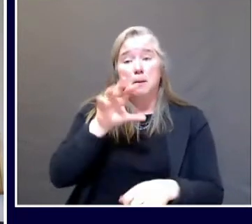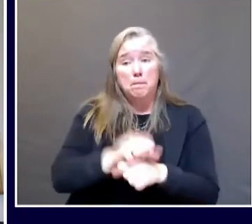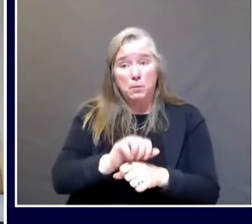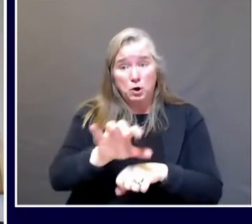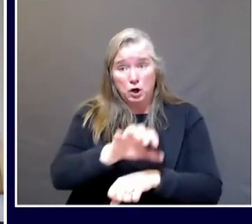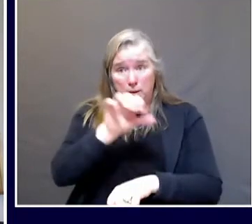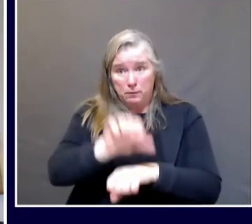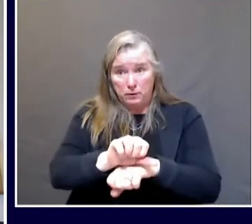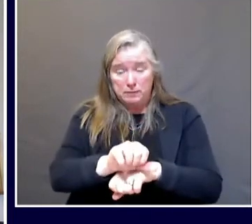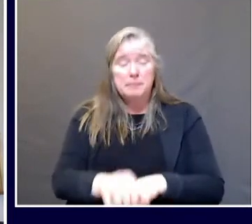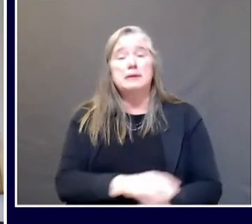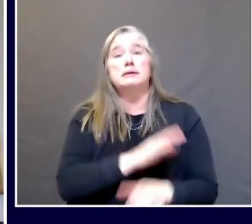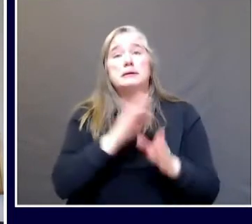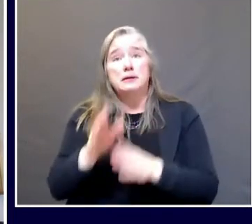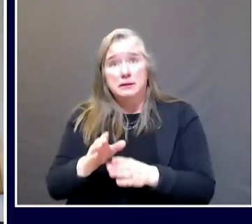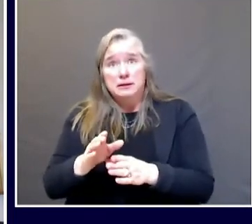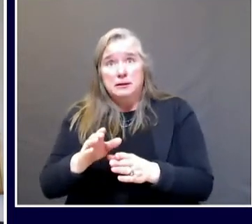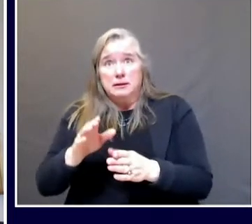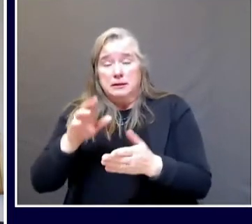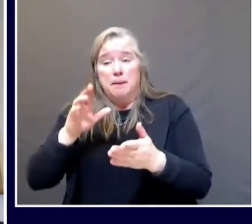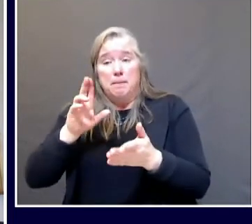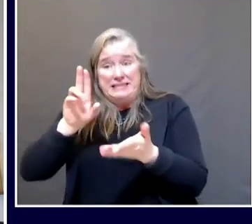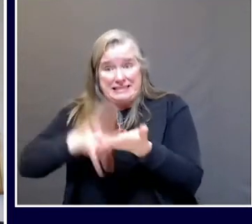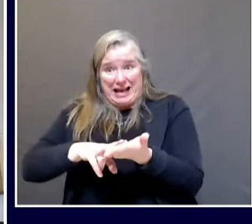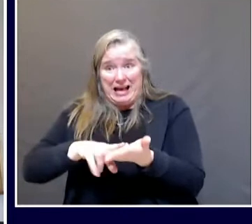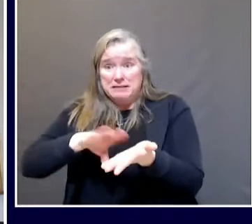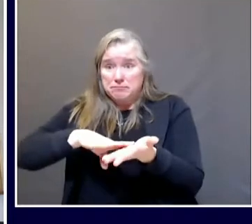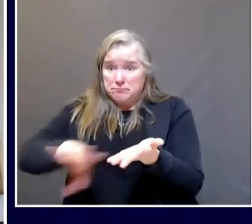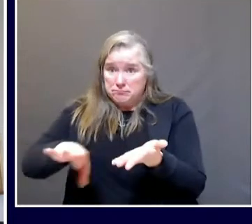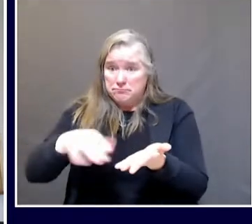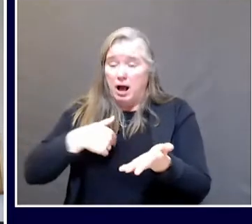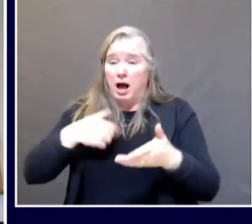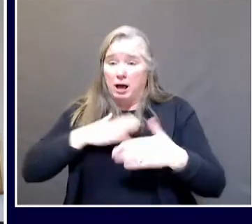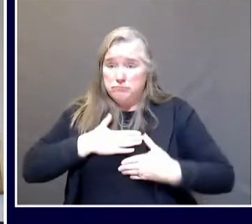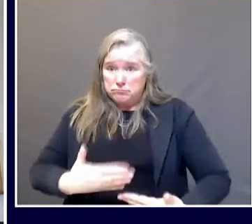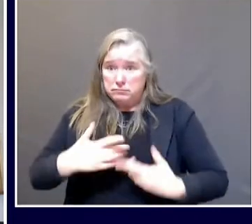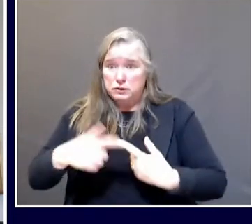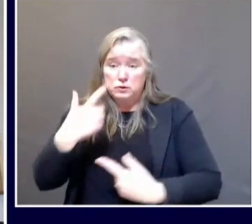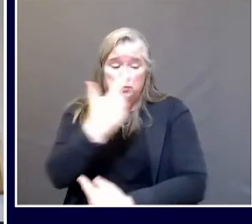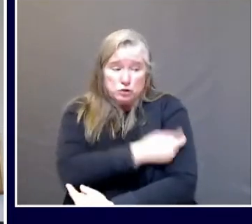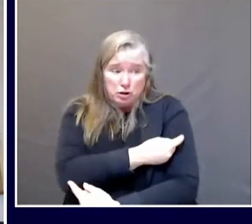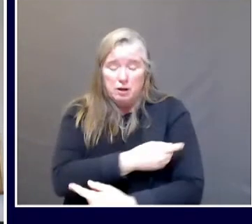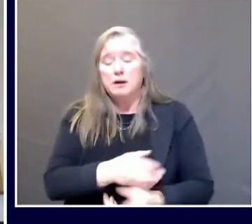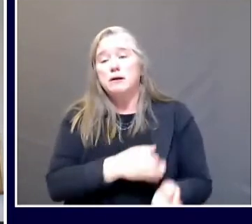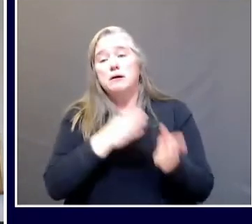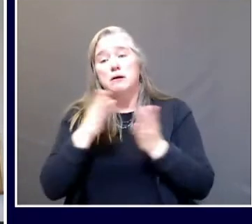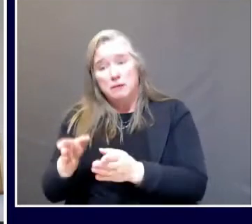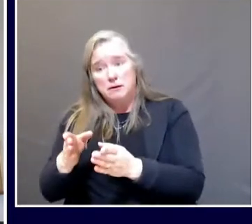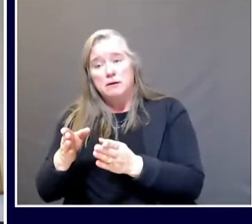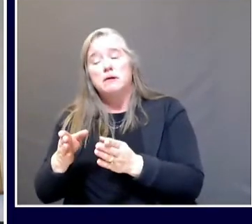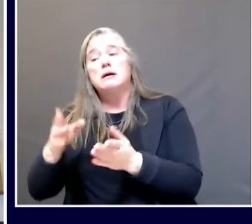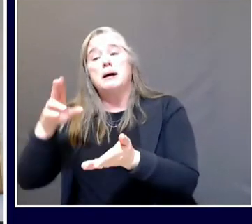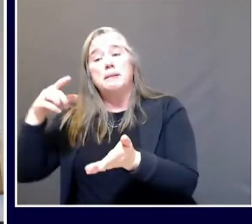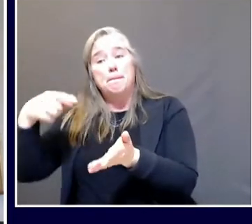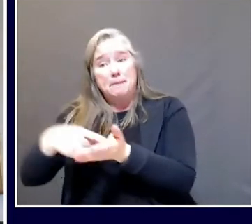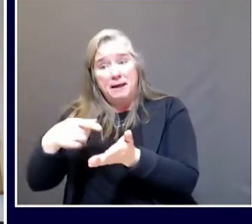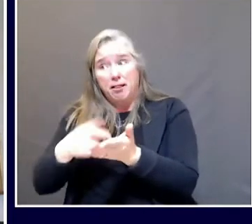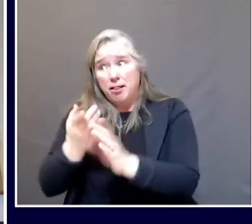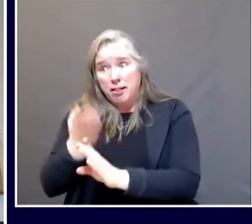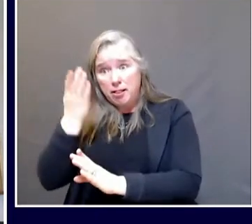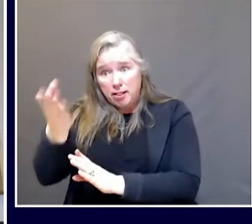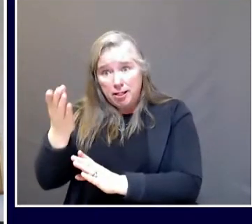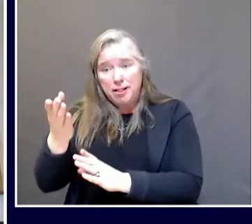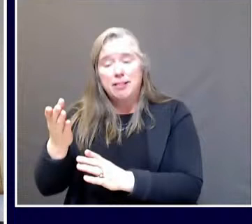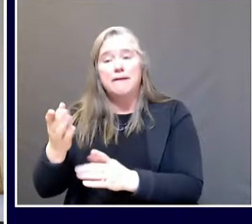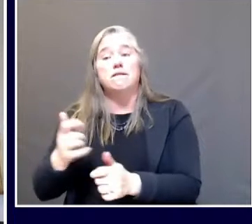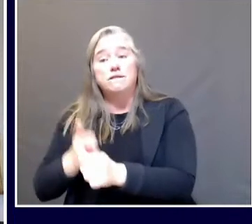up, come back for the second dose. The IT backbone for all of that is immense. And that's one area where this funding will be incredibly